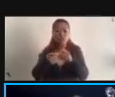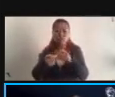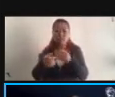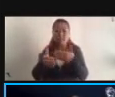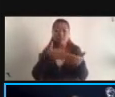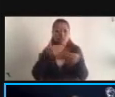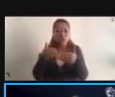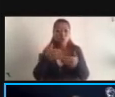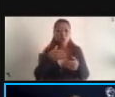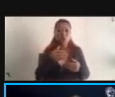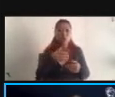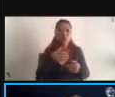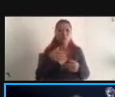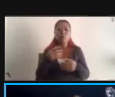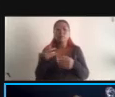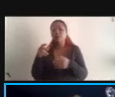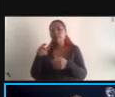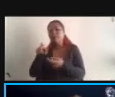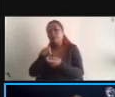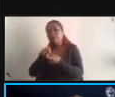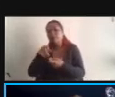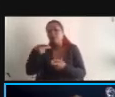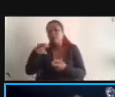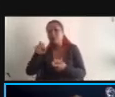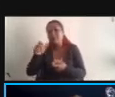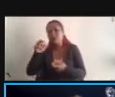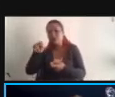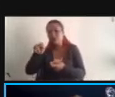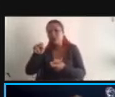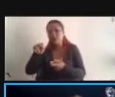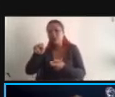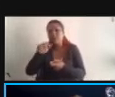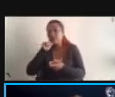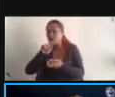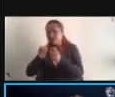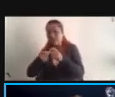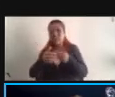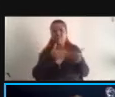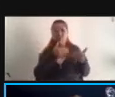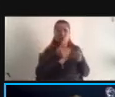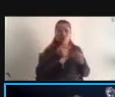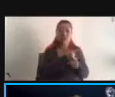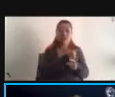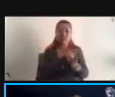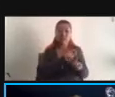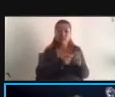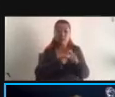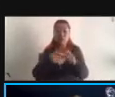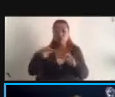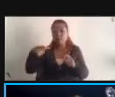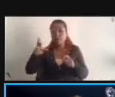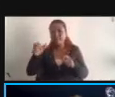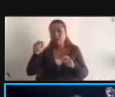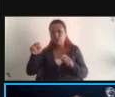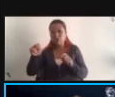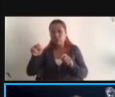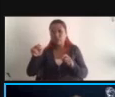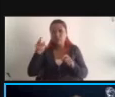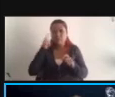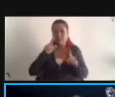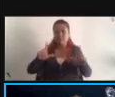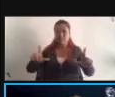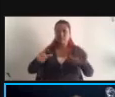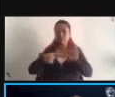had changed. So by keeping the precision on this display, it allowed the crew to think that they were actually